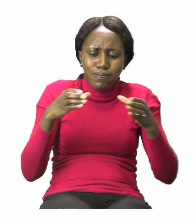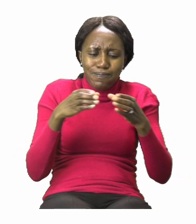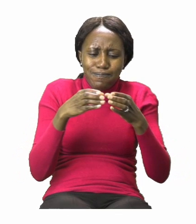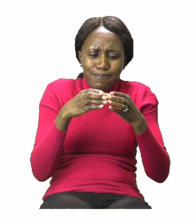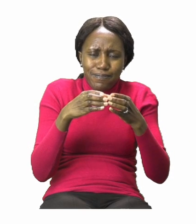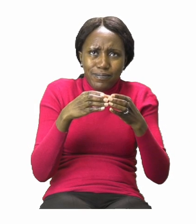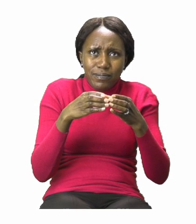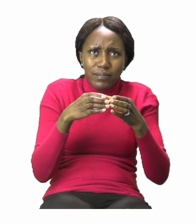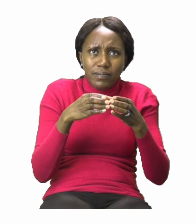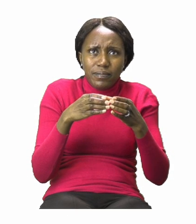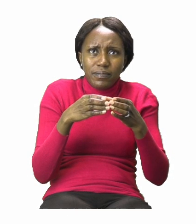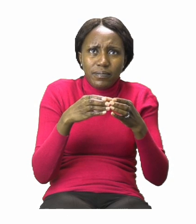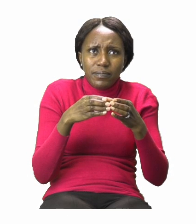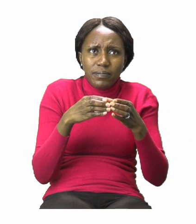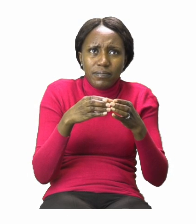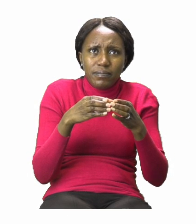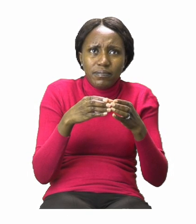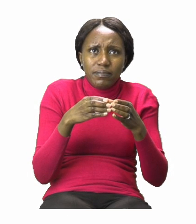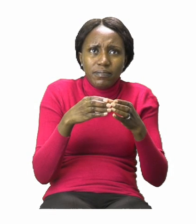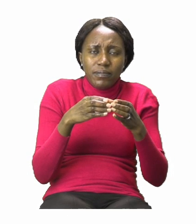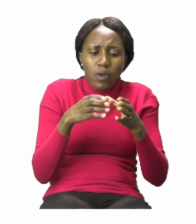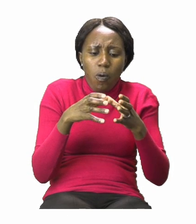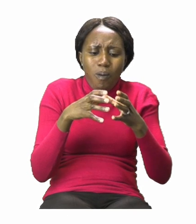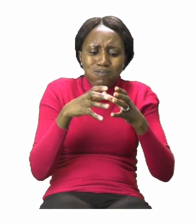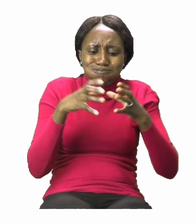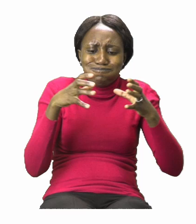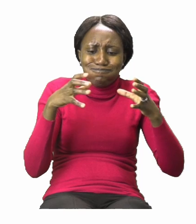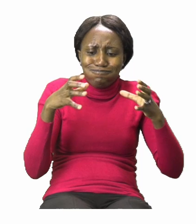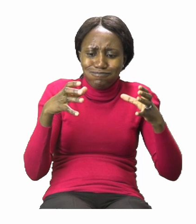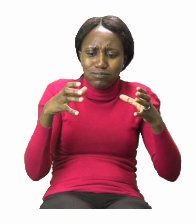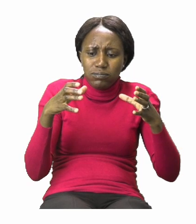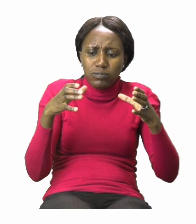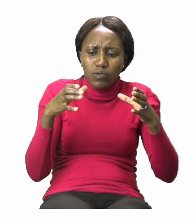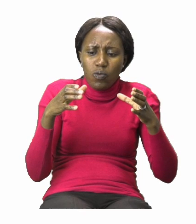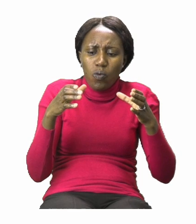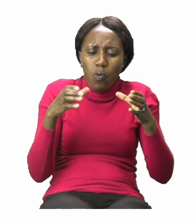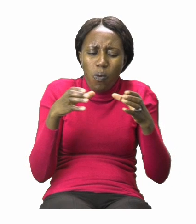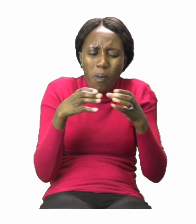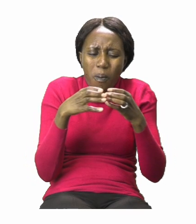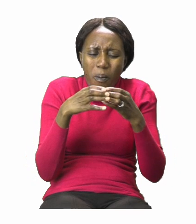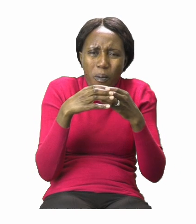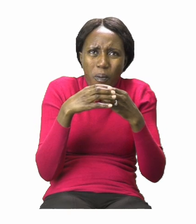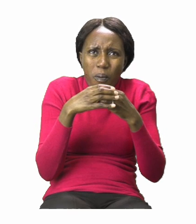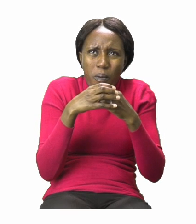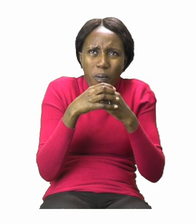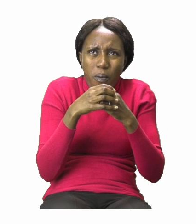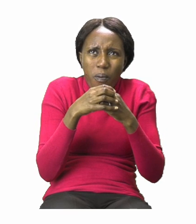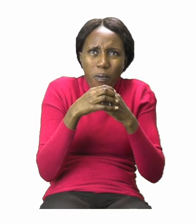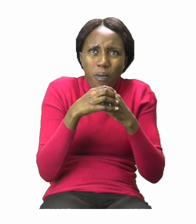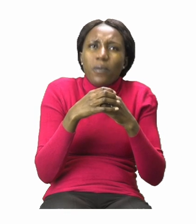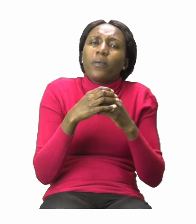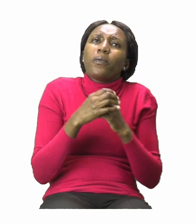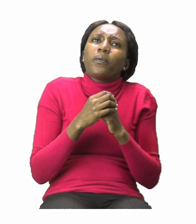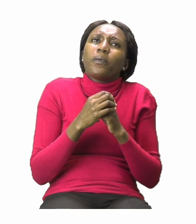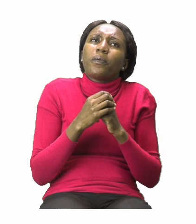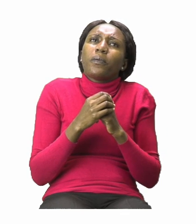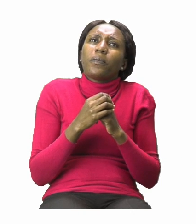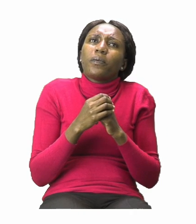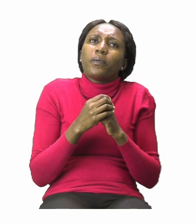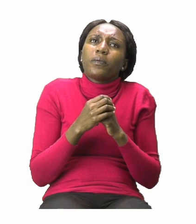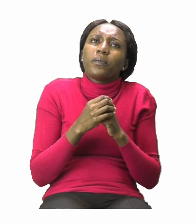today. The word thick and the word thin. Let's say them